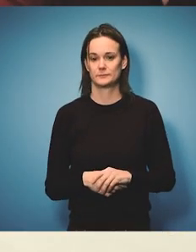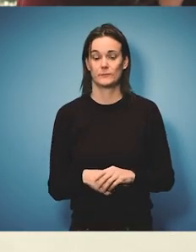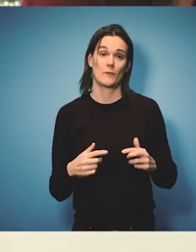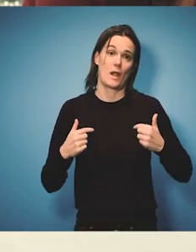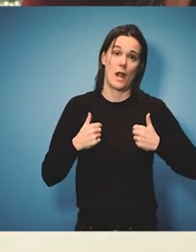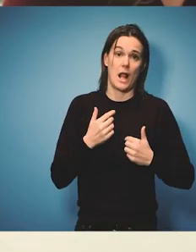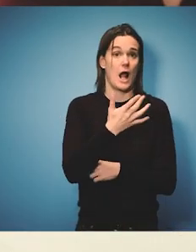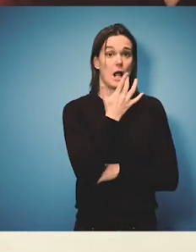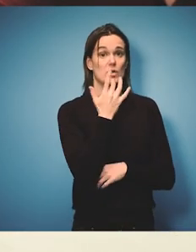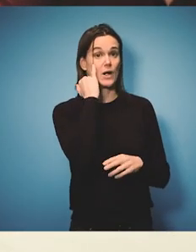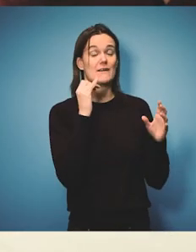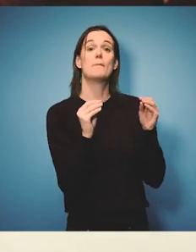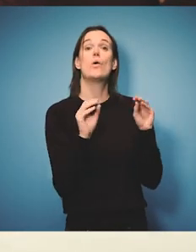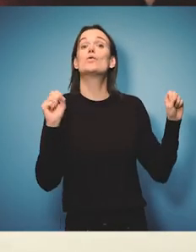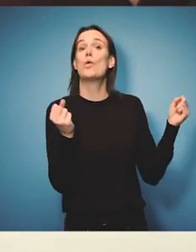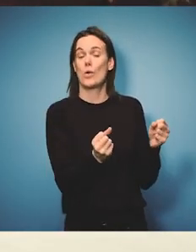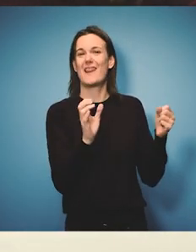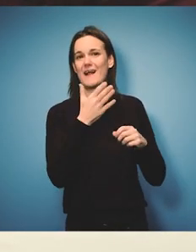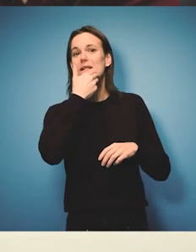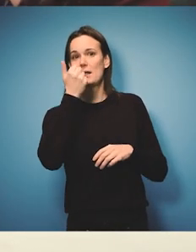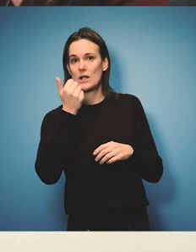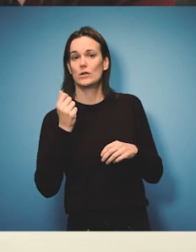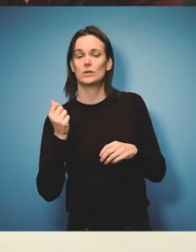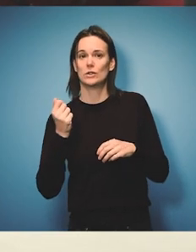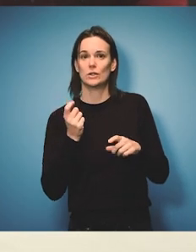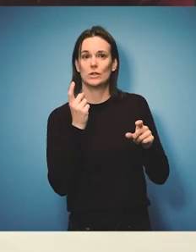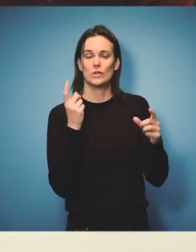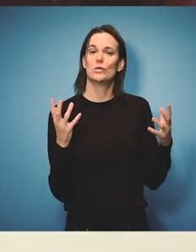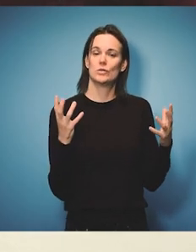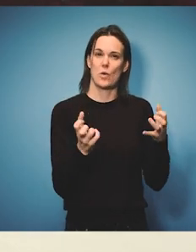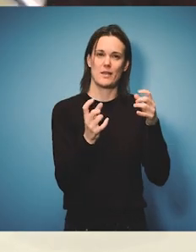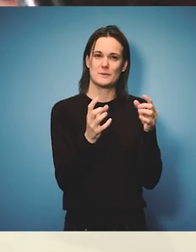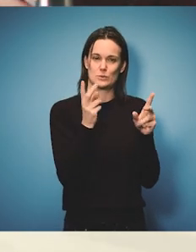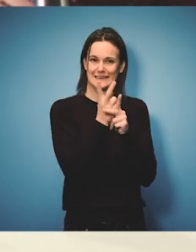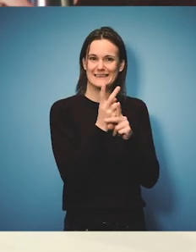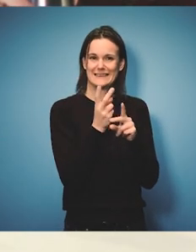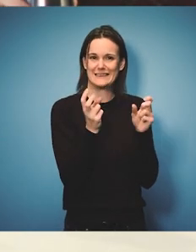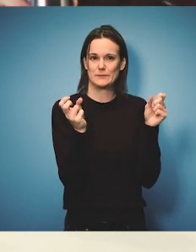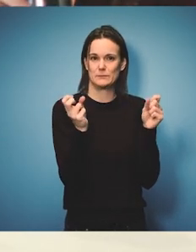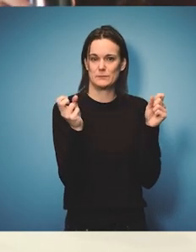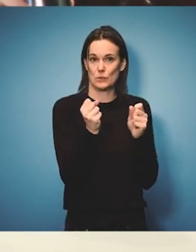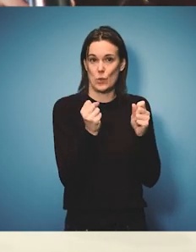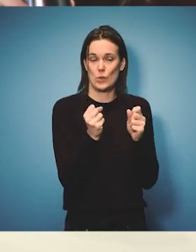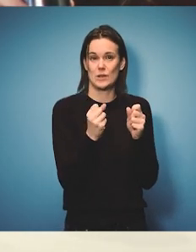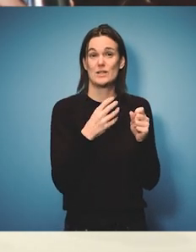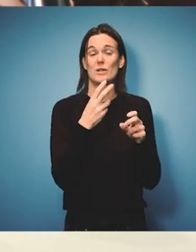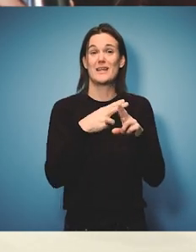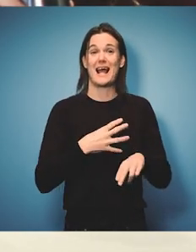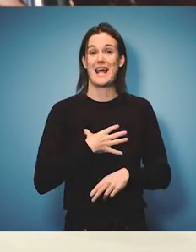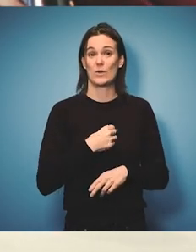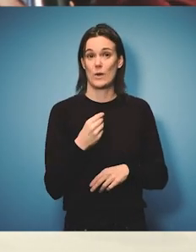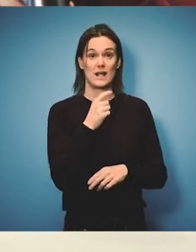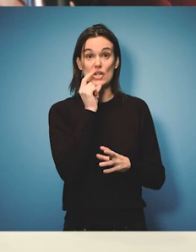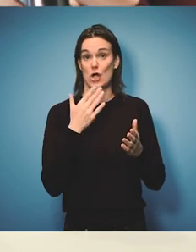Colder the better. I find the cooler the better, because what's happening right now is that you really want to get those ingredients nice and cold, because we don't have those egg yolks cooked, right?